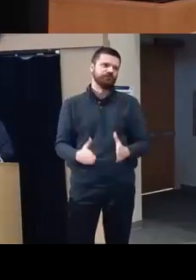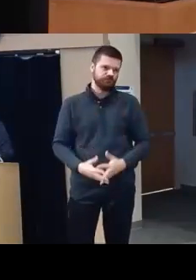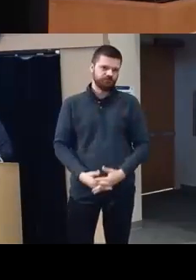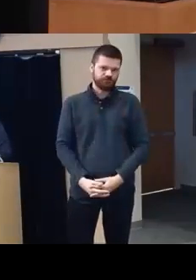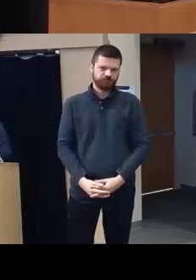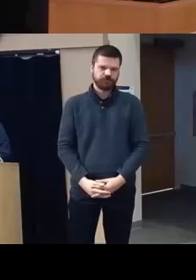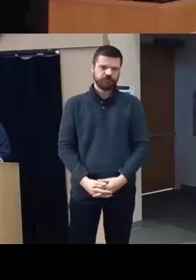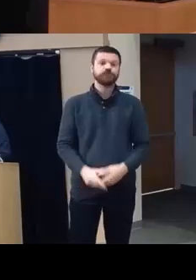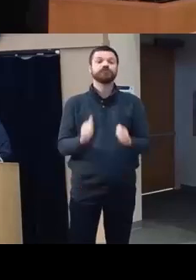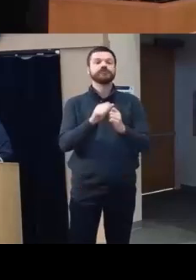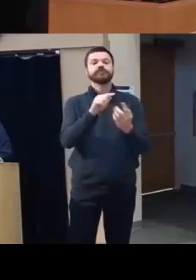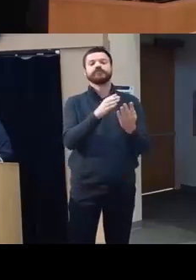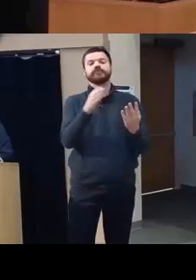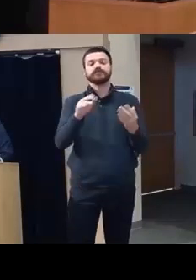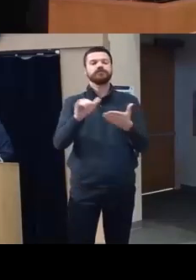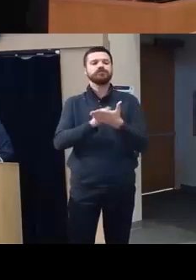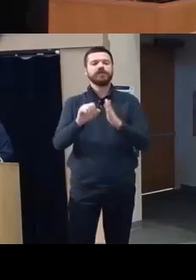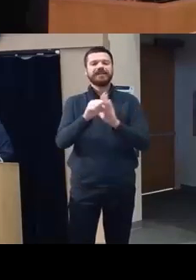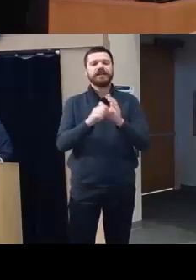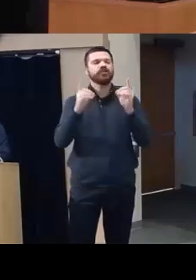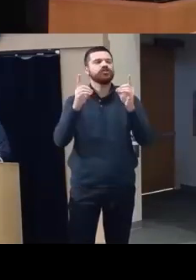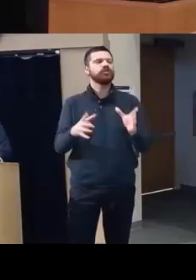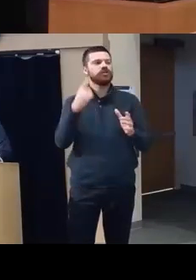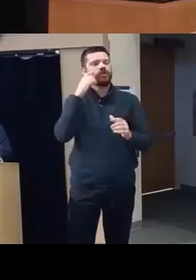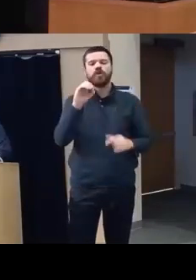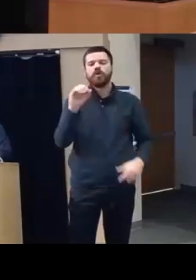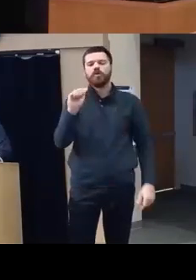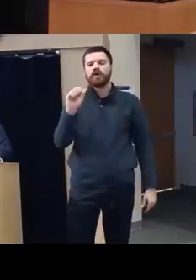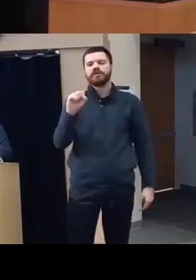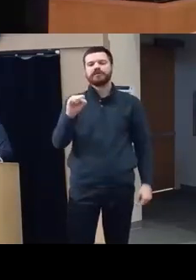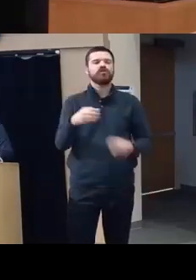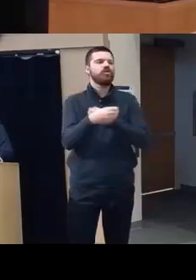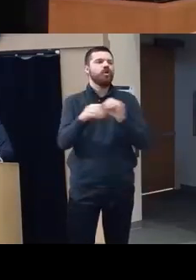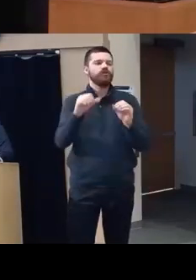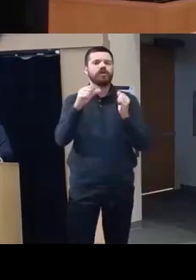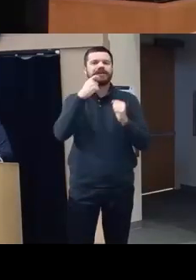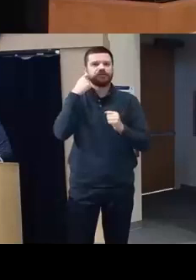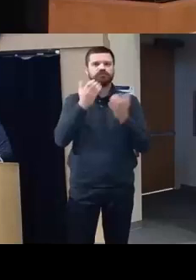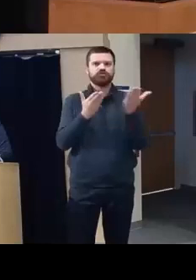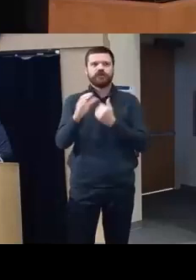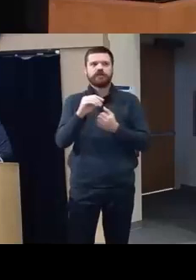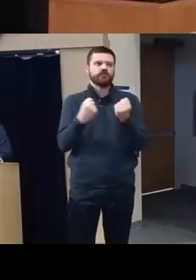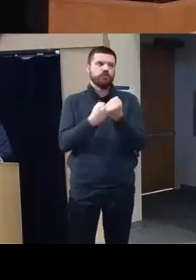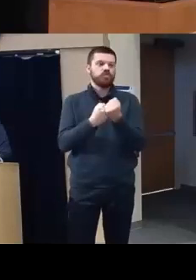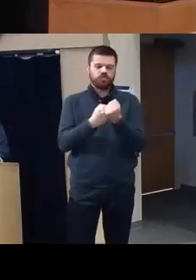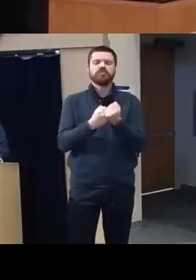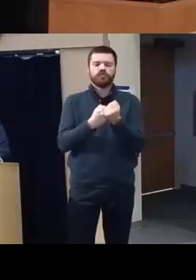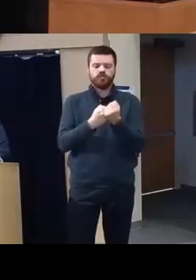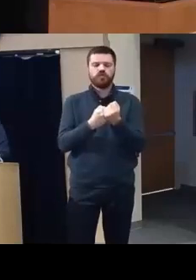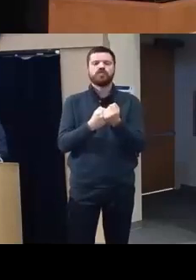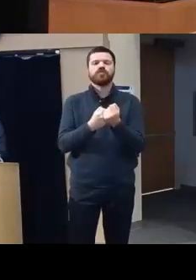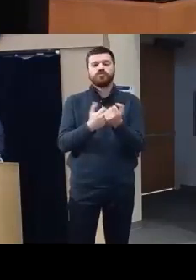with the New York State Director of OASIS, the Office of Addiction Services and Supports,